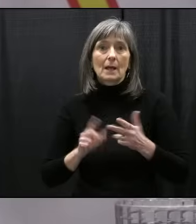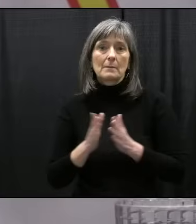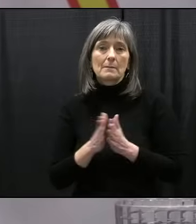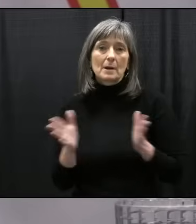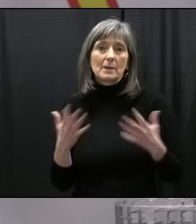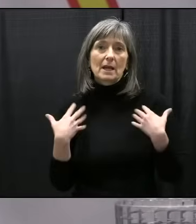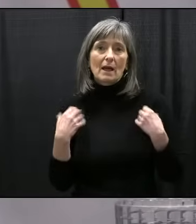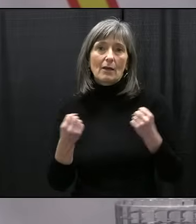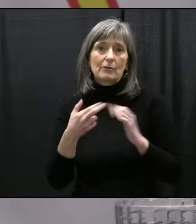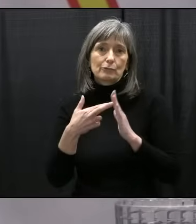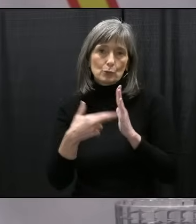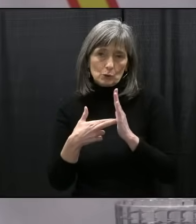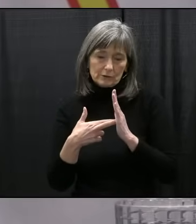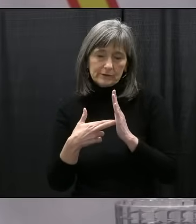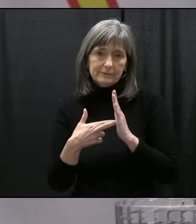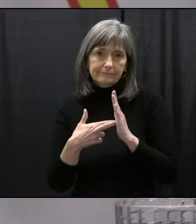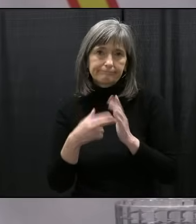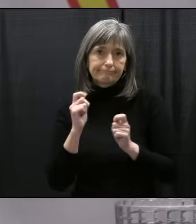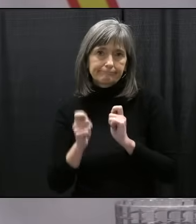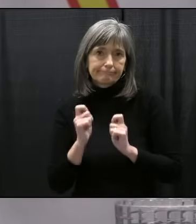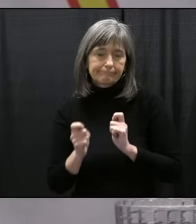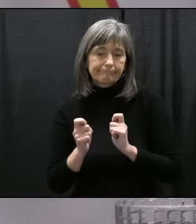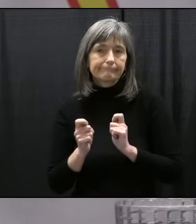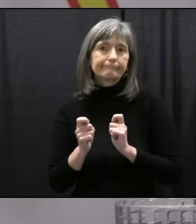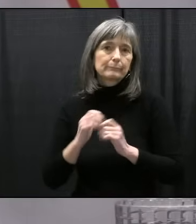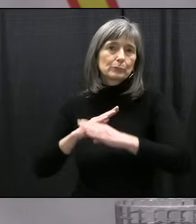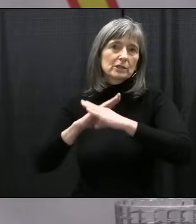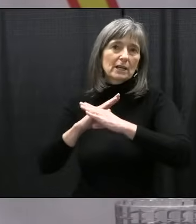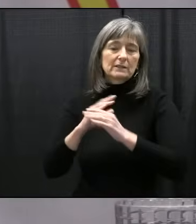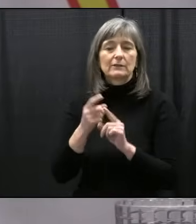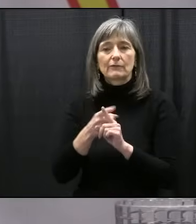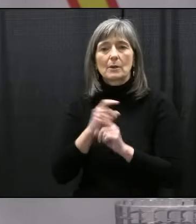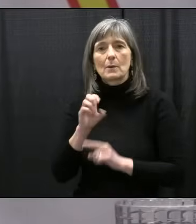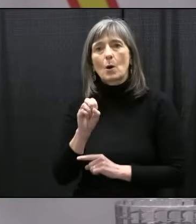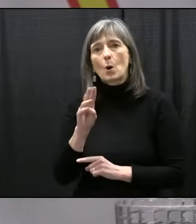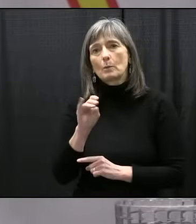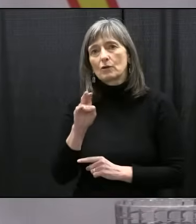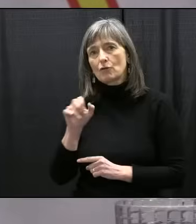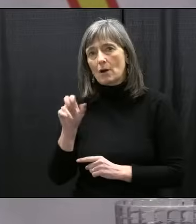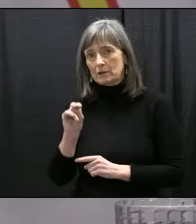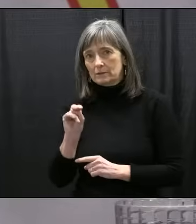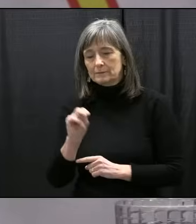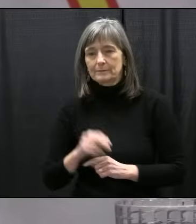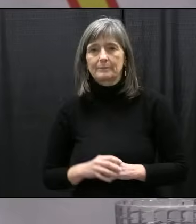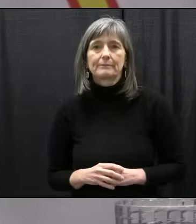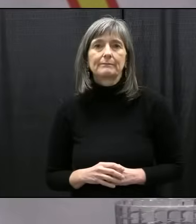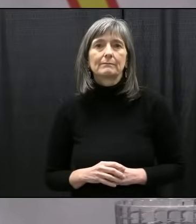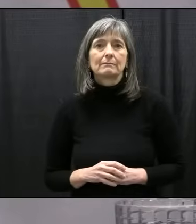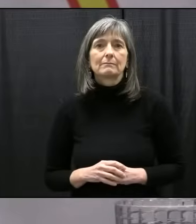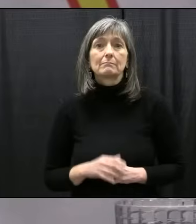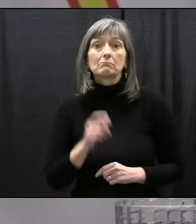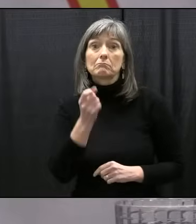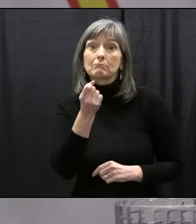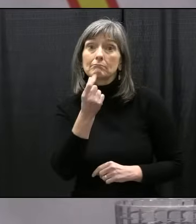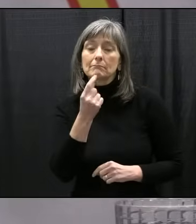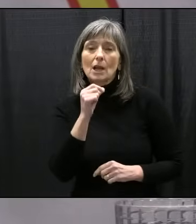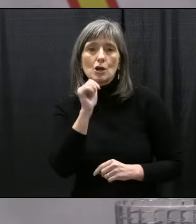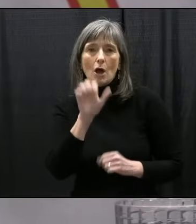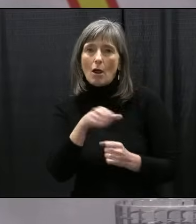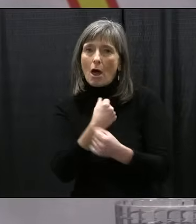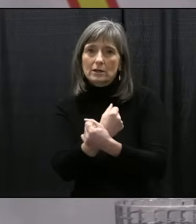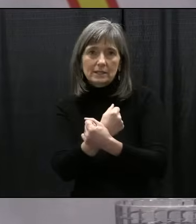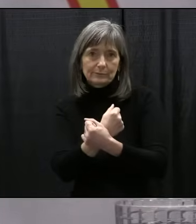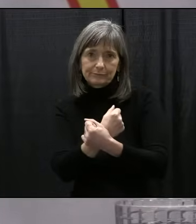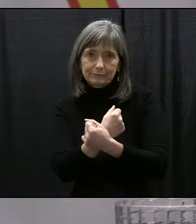to combat the growing risk of the Omicron variant. To be clear, Newfoundland and Labrador, this is not a lockdown.